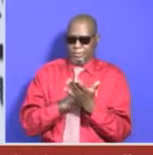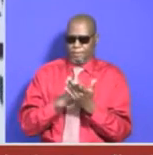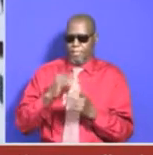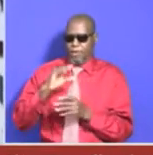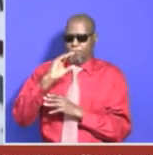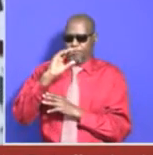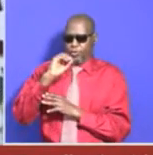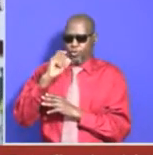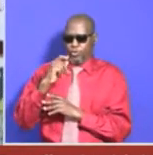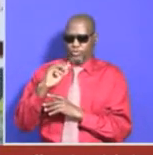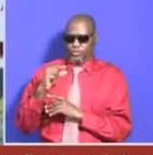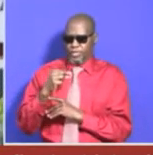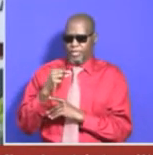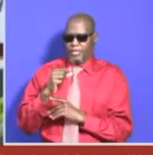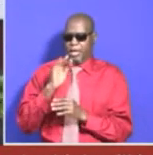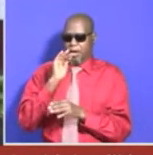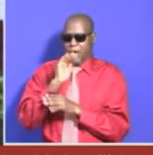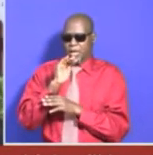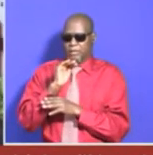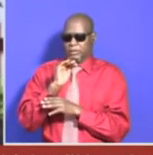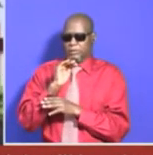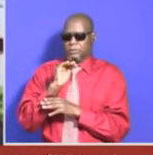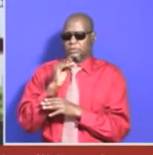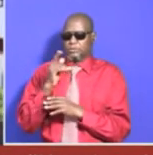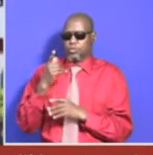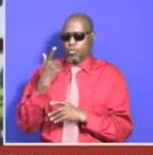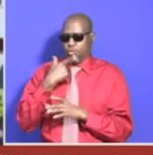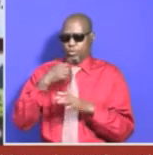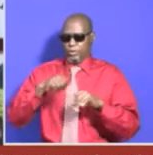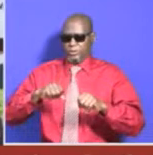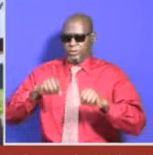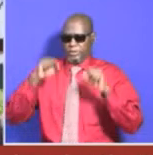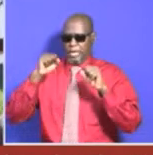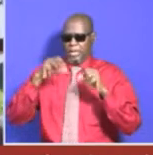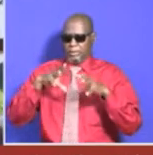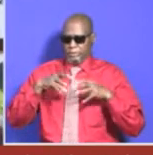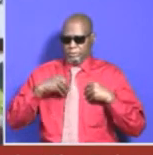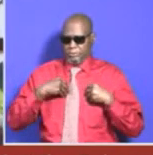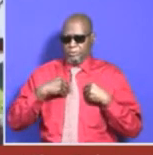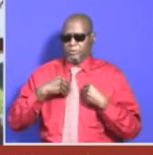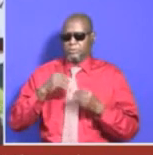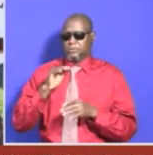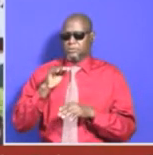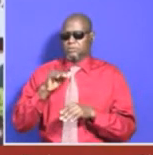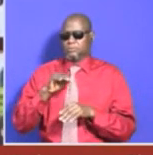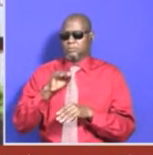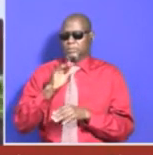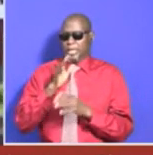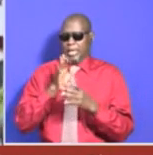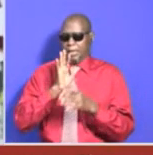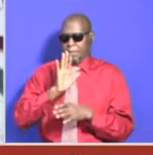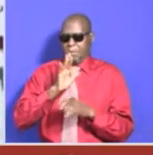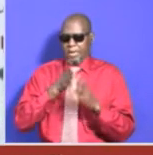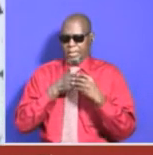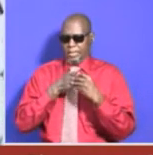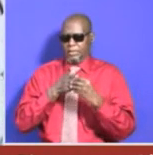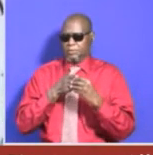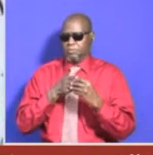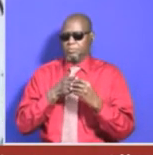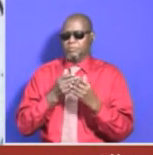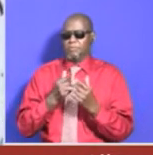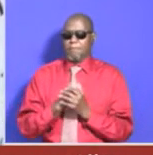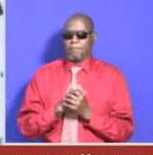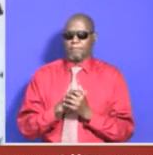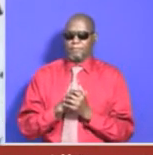Ocheng has requested the incoming chairman and the leaders left to embrace his leadership and serve the members with the feeling that it will attract